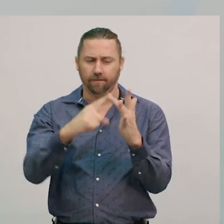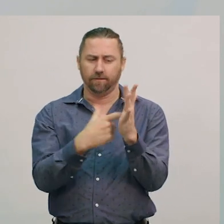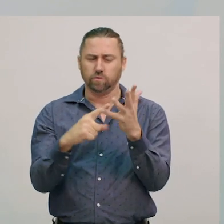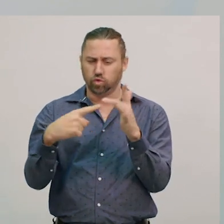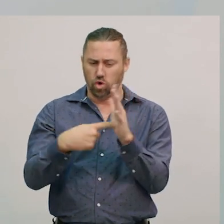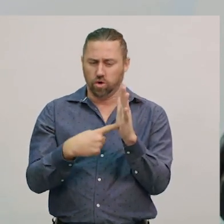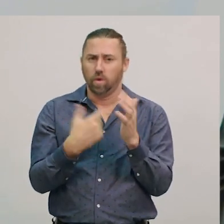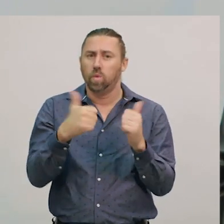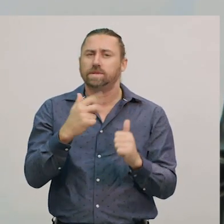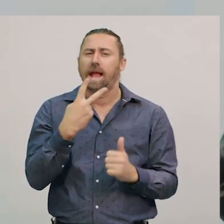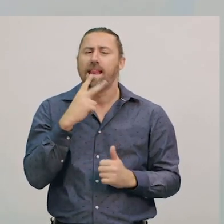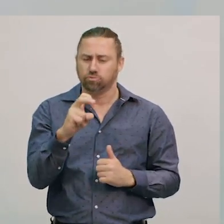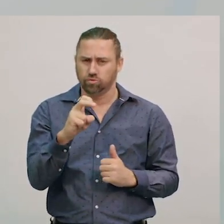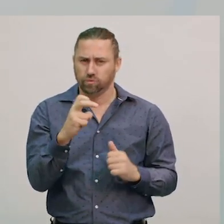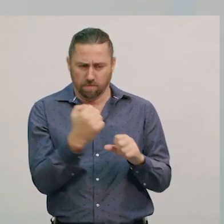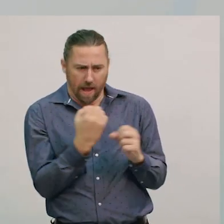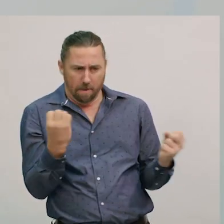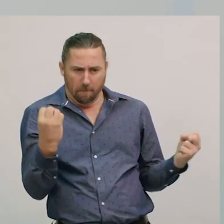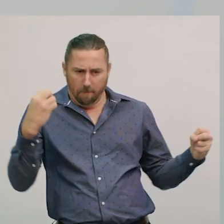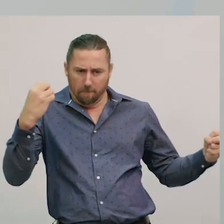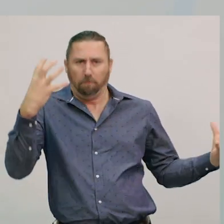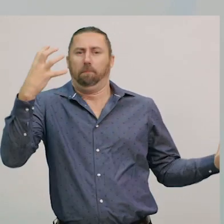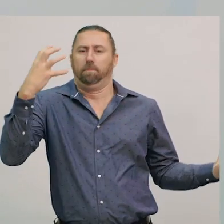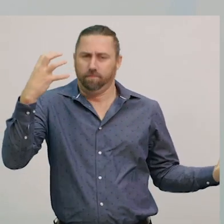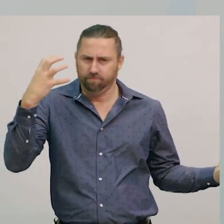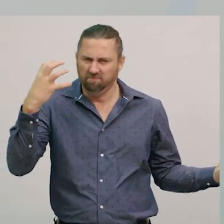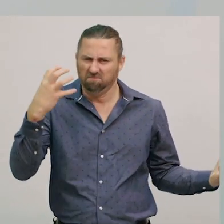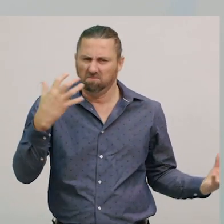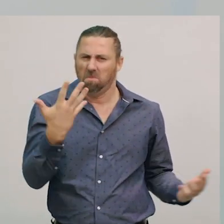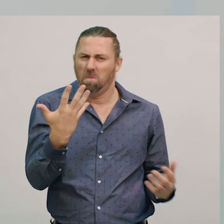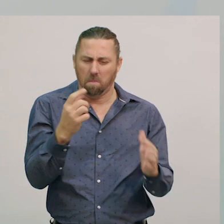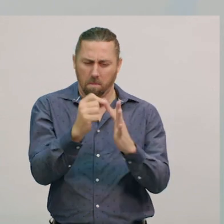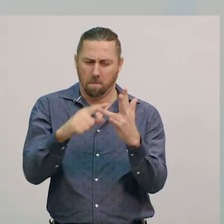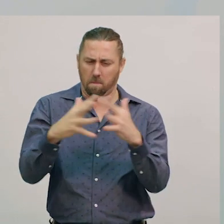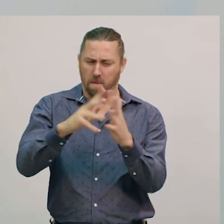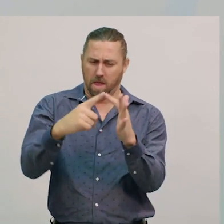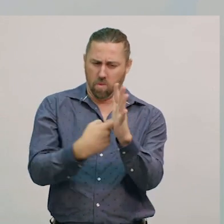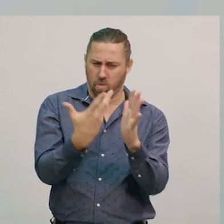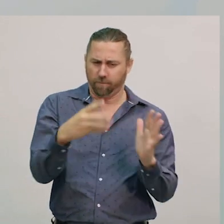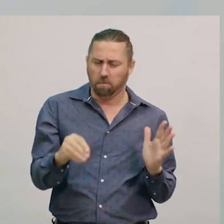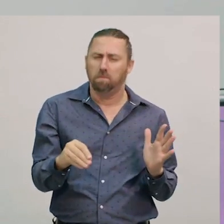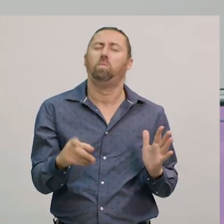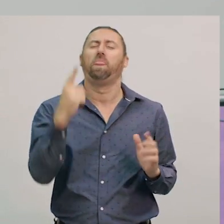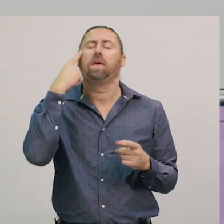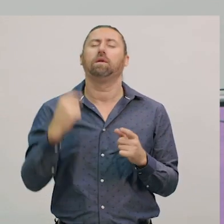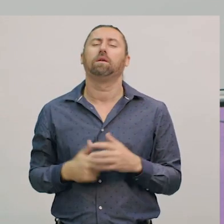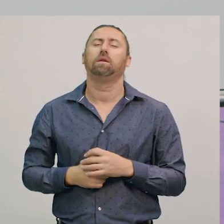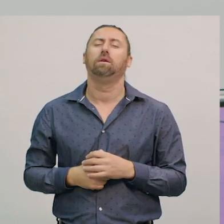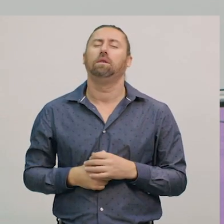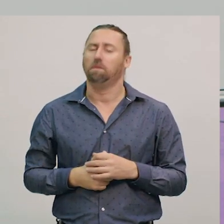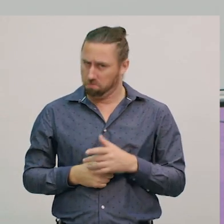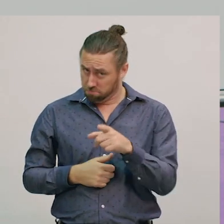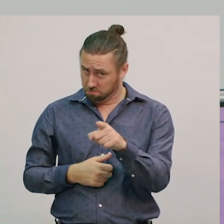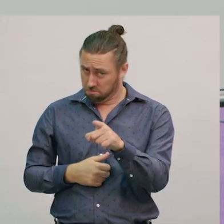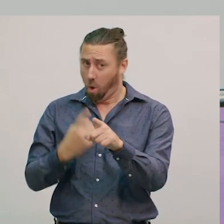bulbs, but I wonder where the electricity comes from. What's your prediction? Why do you think that? Remember those ideas because